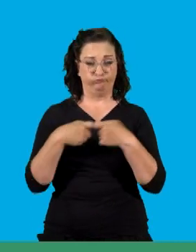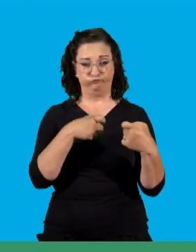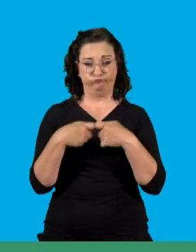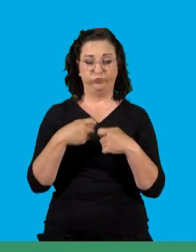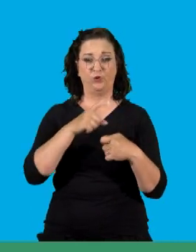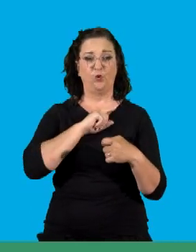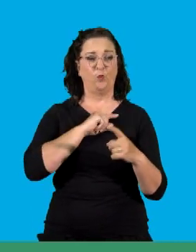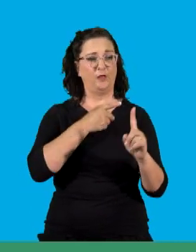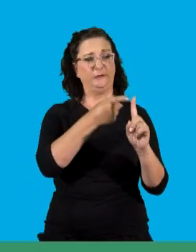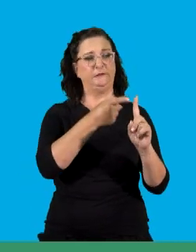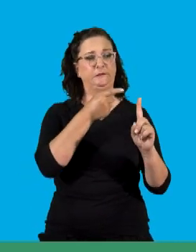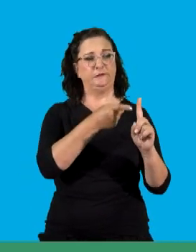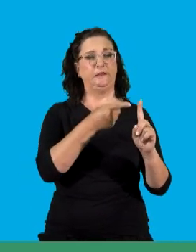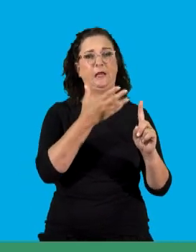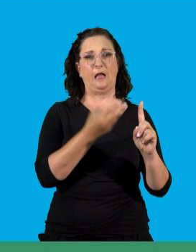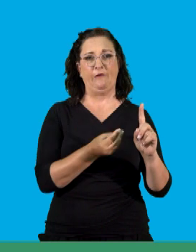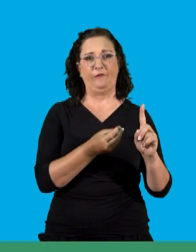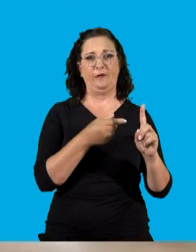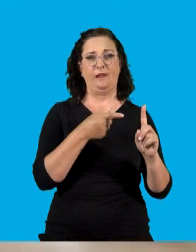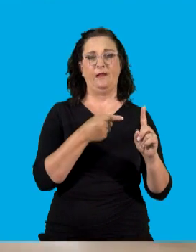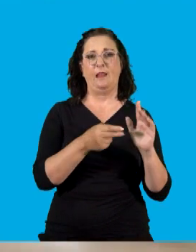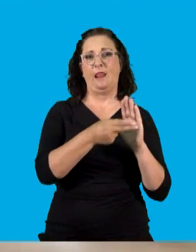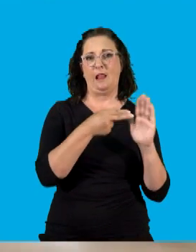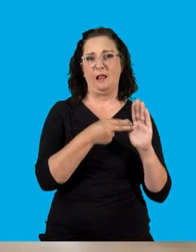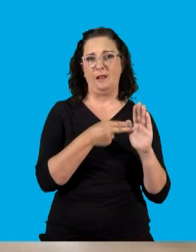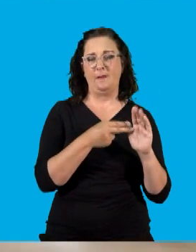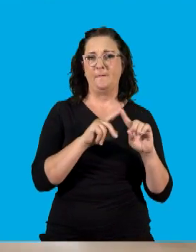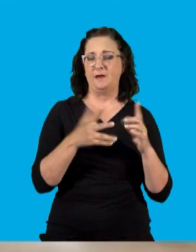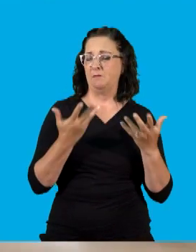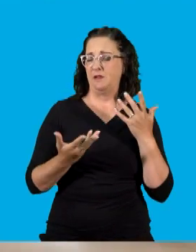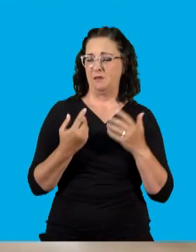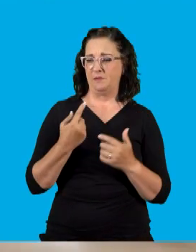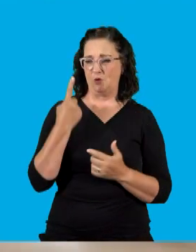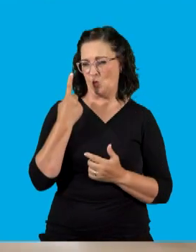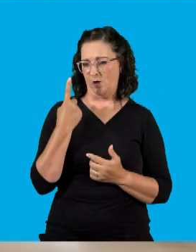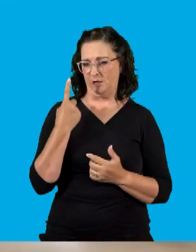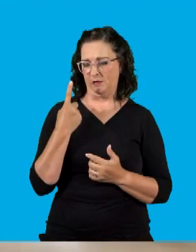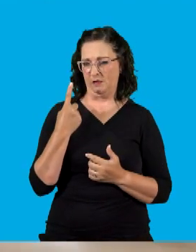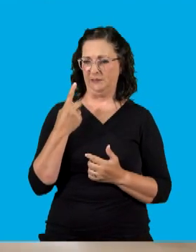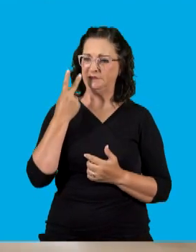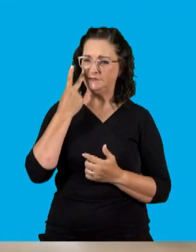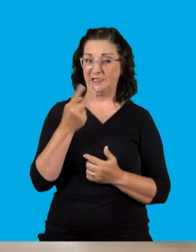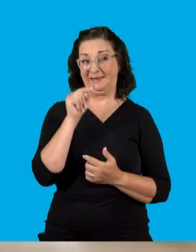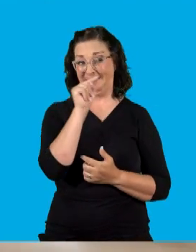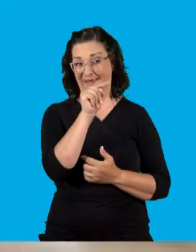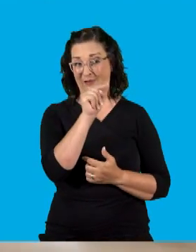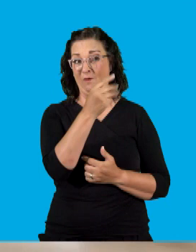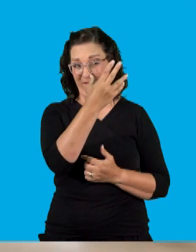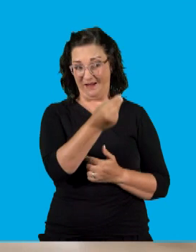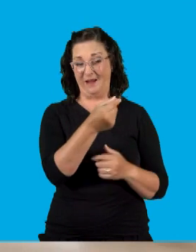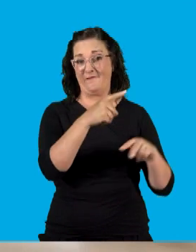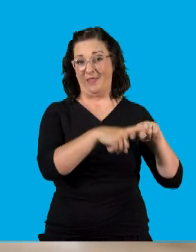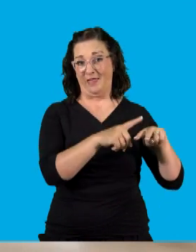HIV positive. So some employees are not the same. Some, when they discover that another employee is HIV